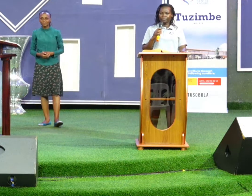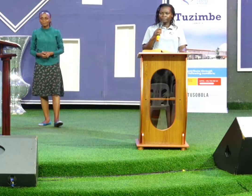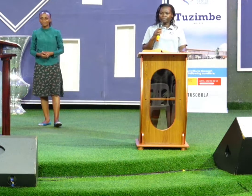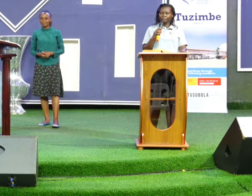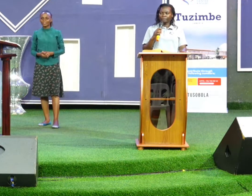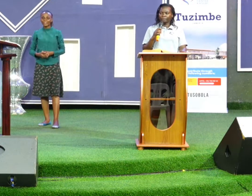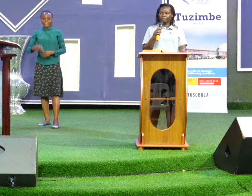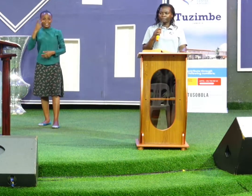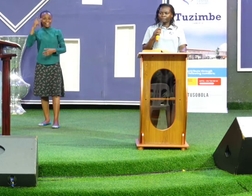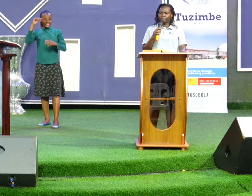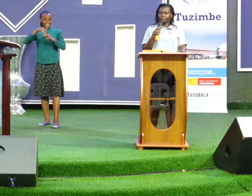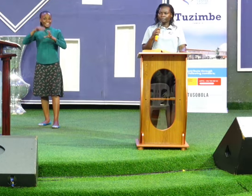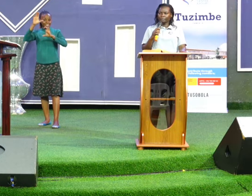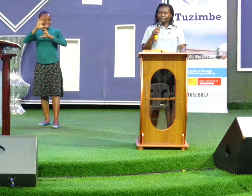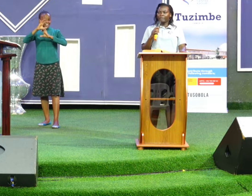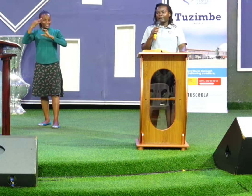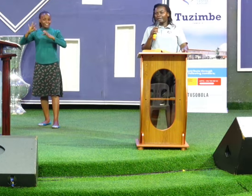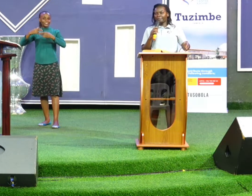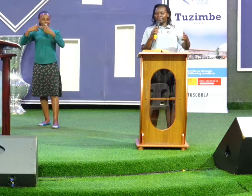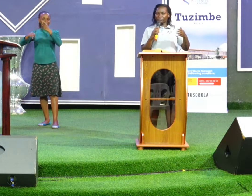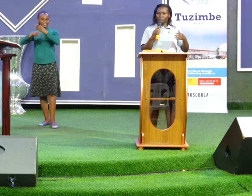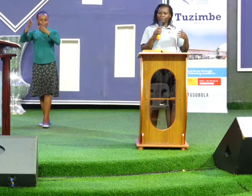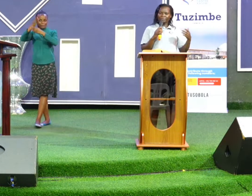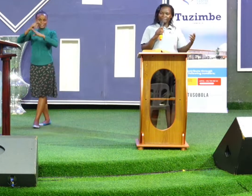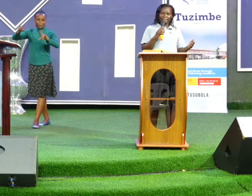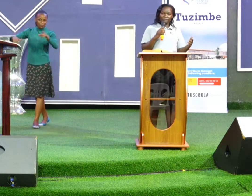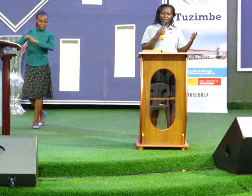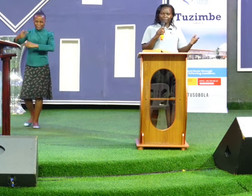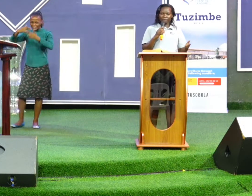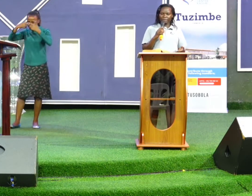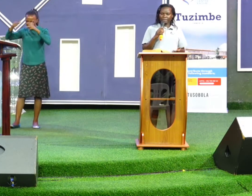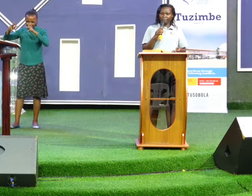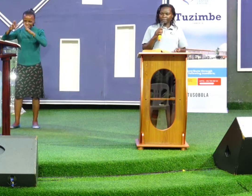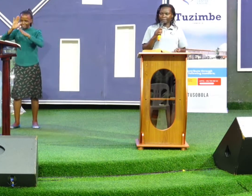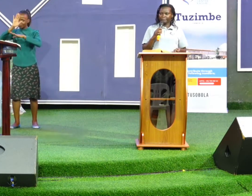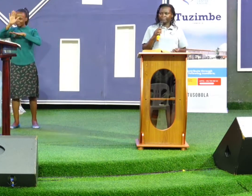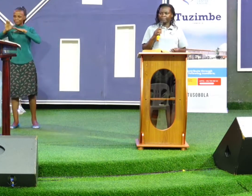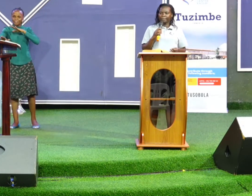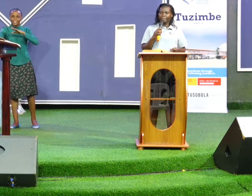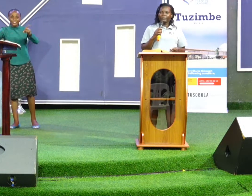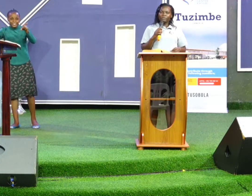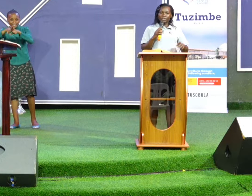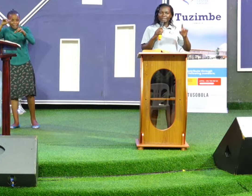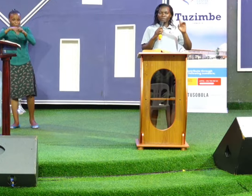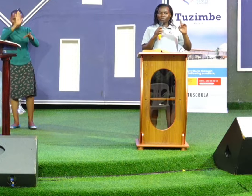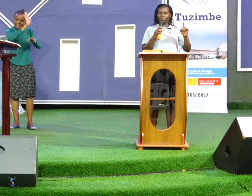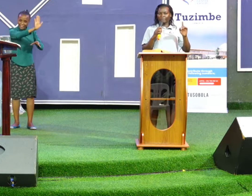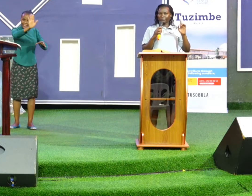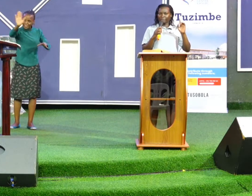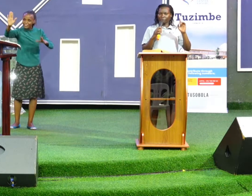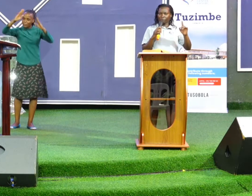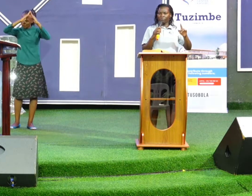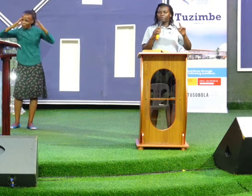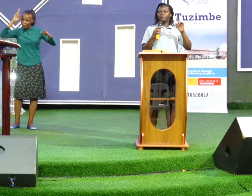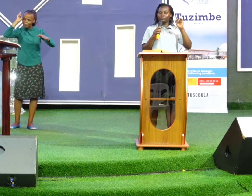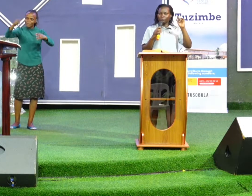Atolaba mu kanisa tutanze Tuzimbe Tusimbudde. And if in church we have started Tuzimbe Tusimbudde. Ngomanya neewo ugenda